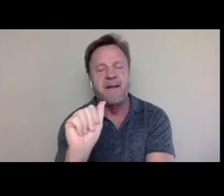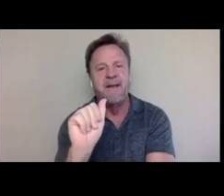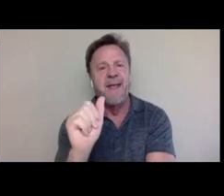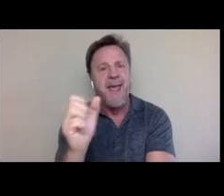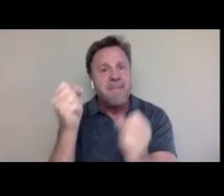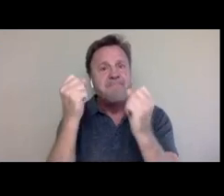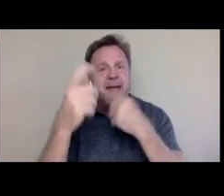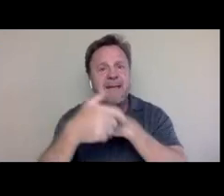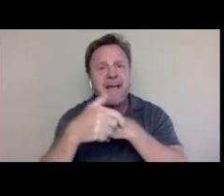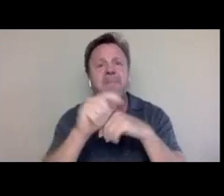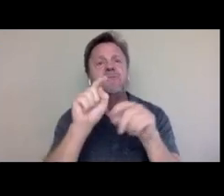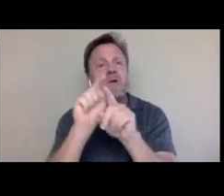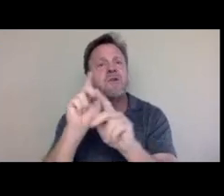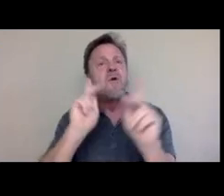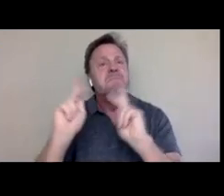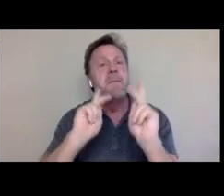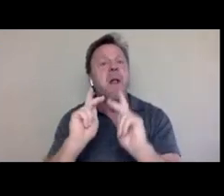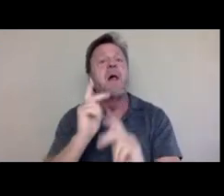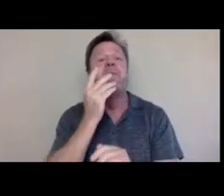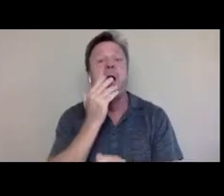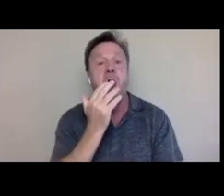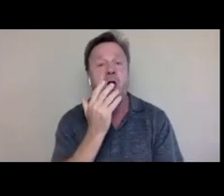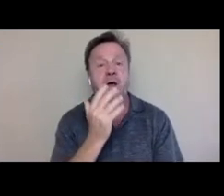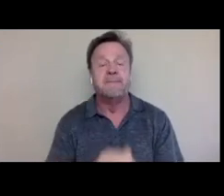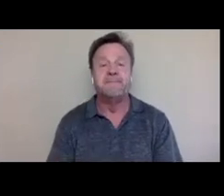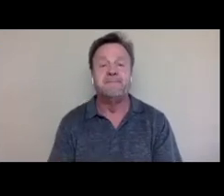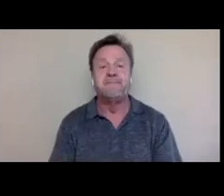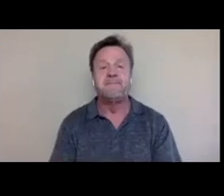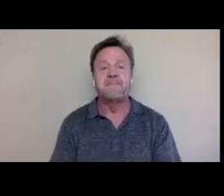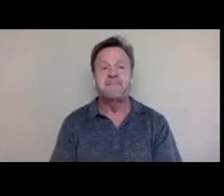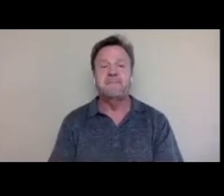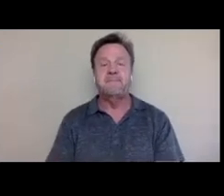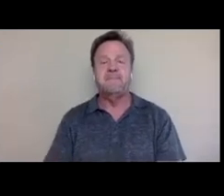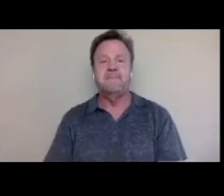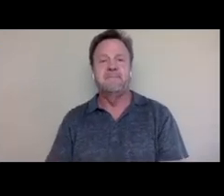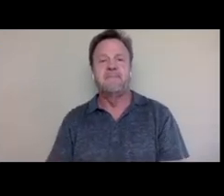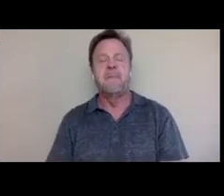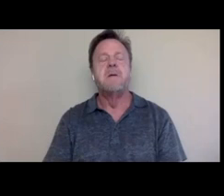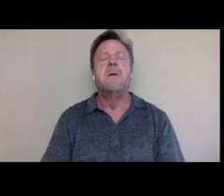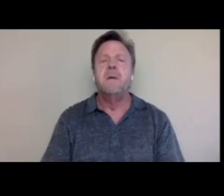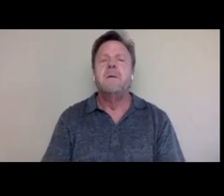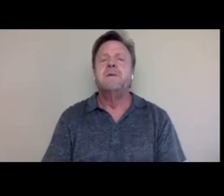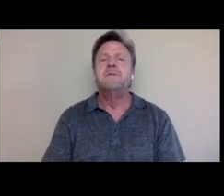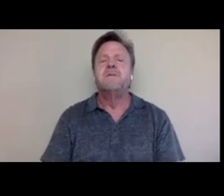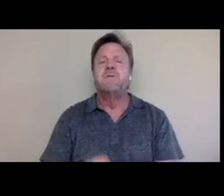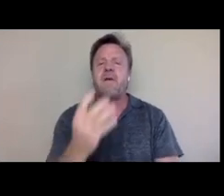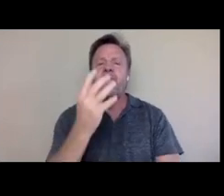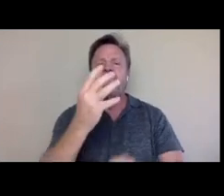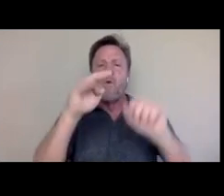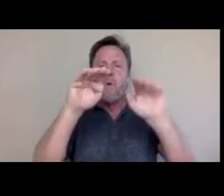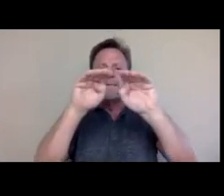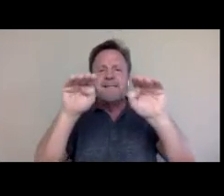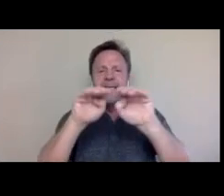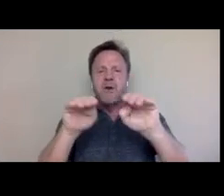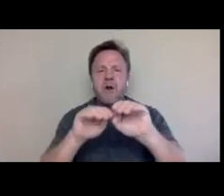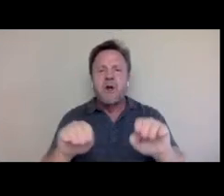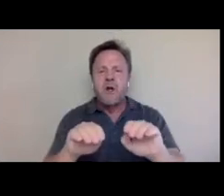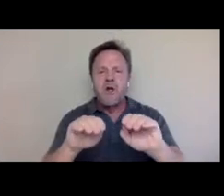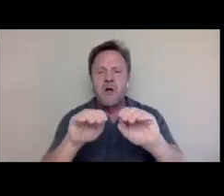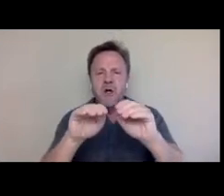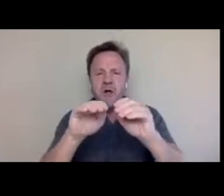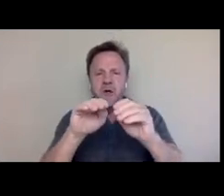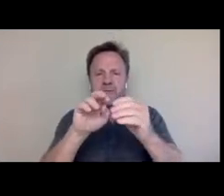cases are also people of color. Next slide, please. So there's a four-tiered rating system. There's a